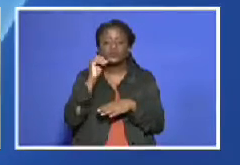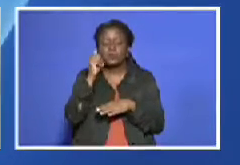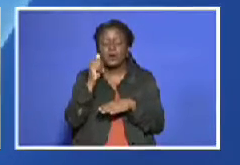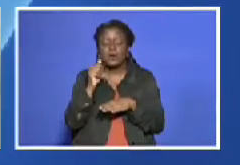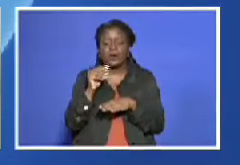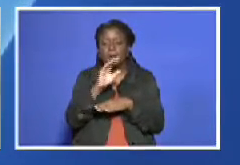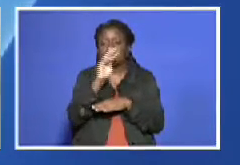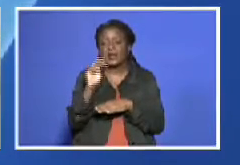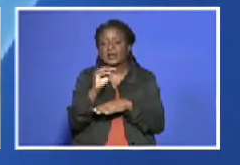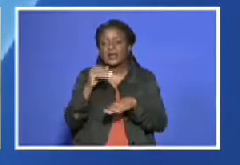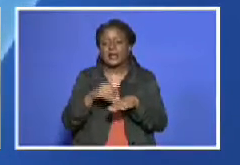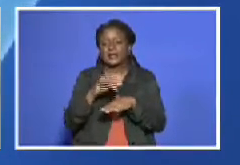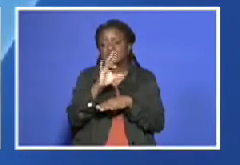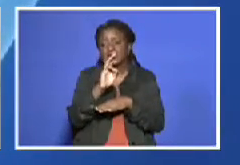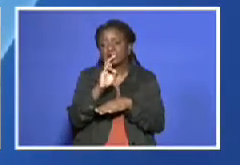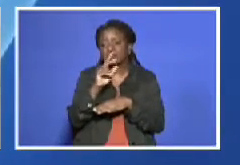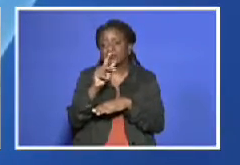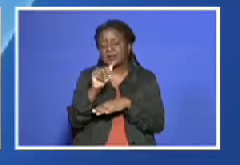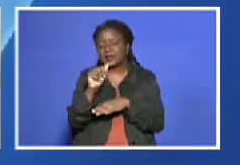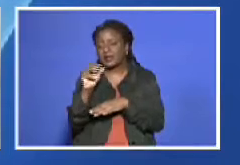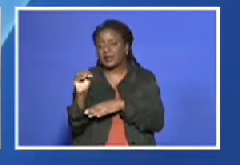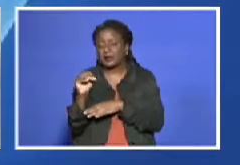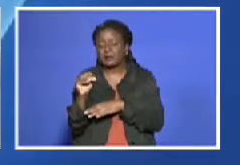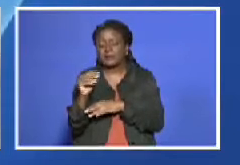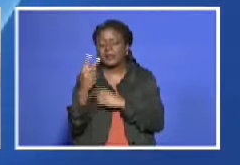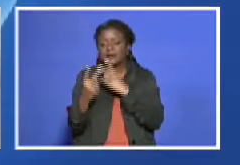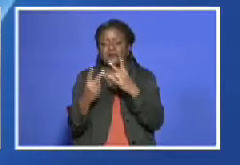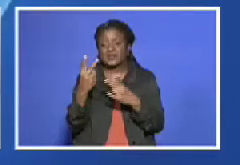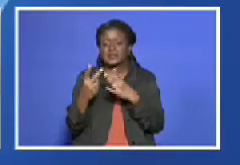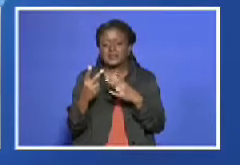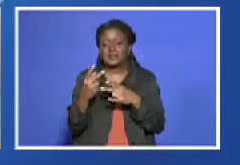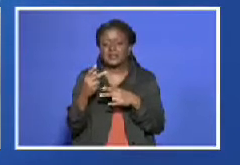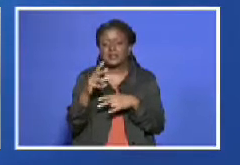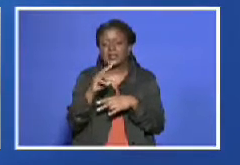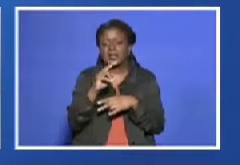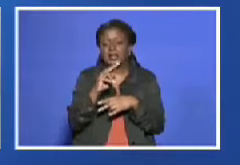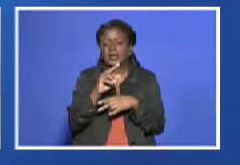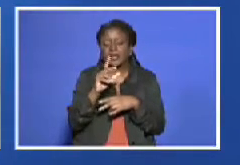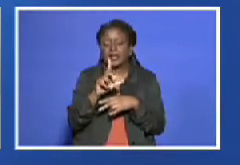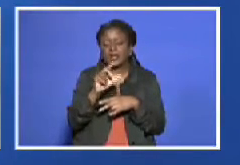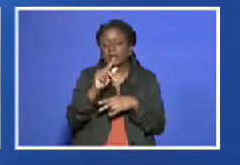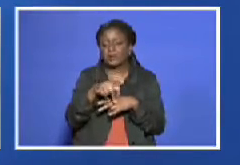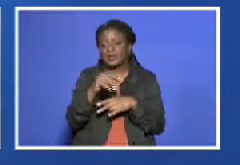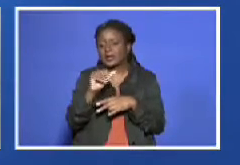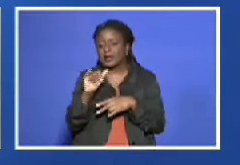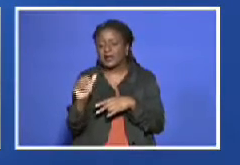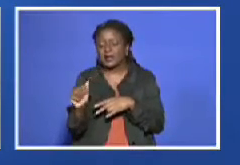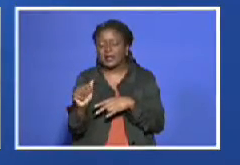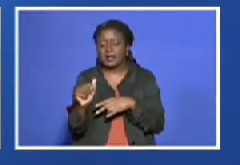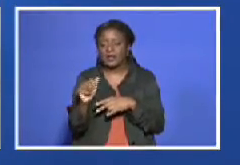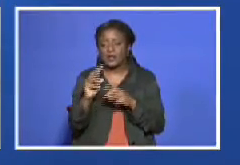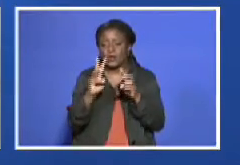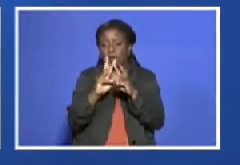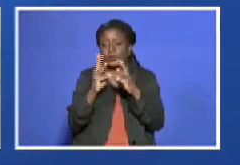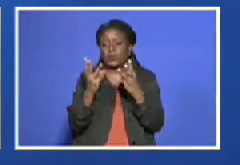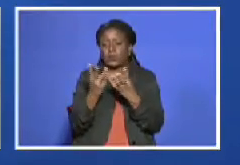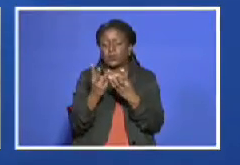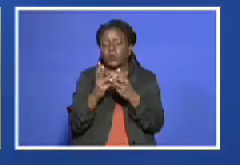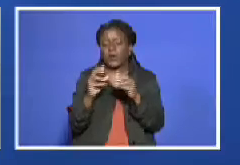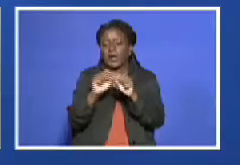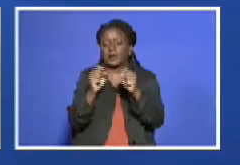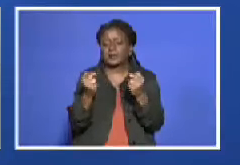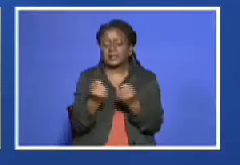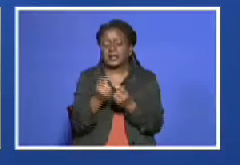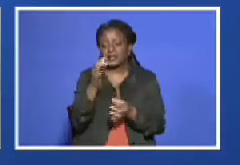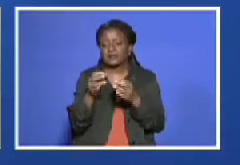Persons are asked to visit LPIA's website and social media channels for the latest information on airport operations. And certainly if